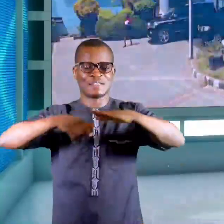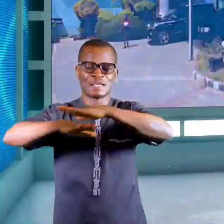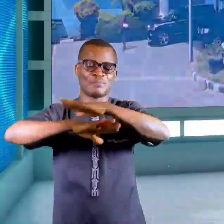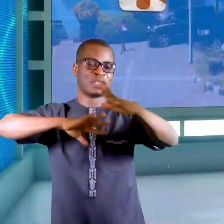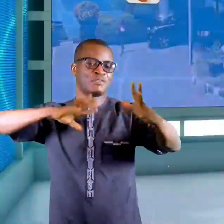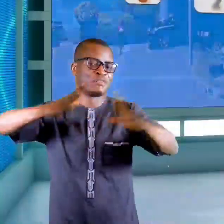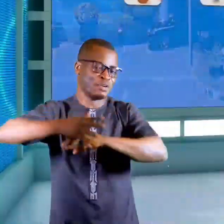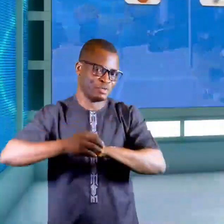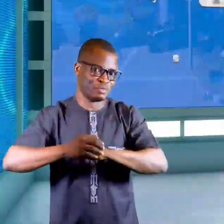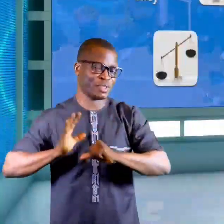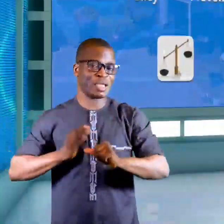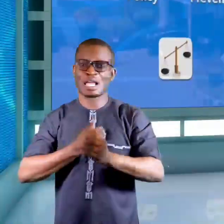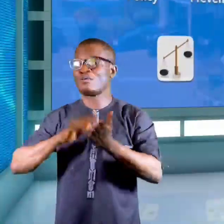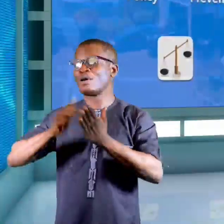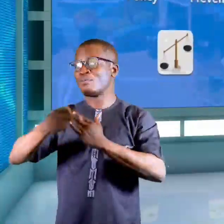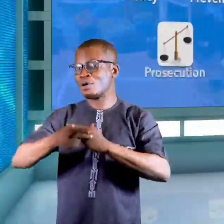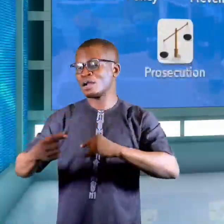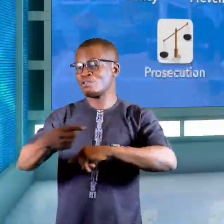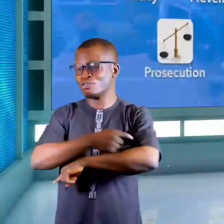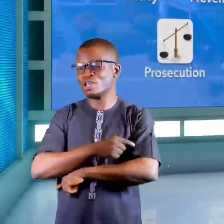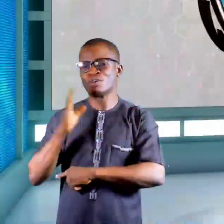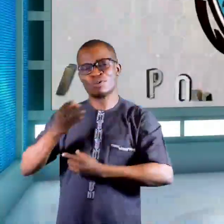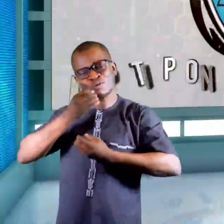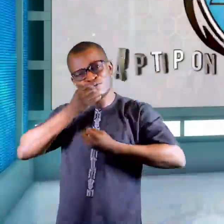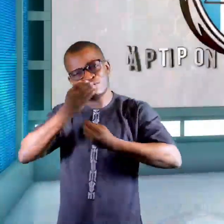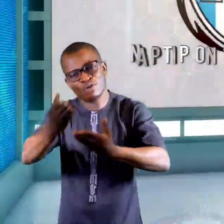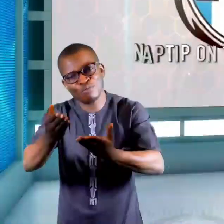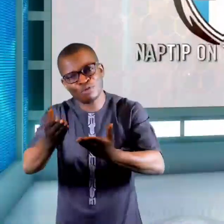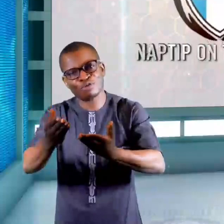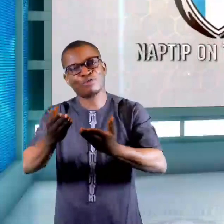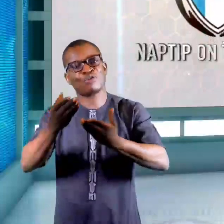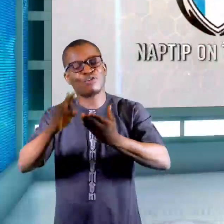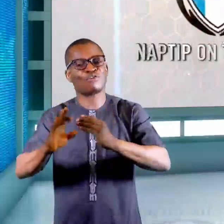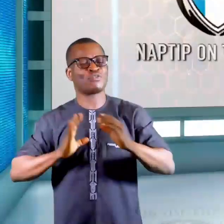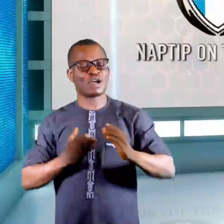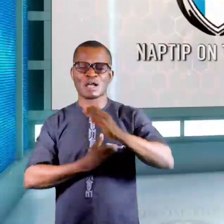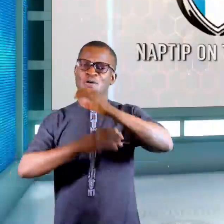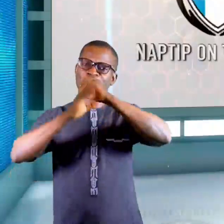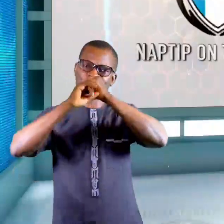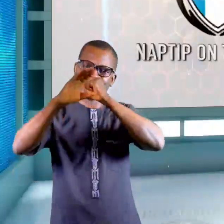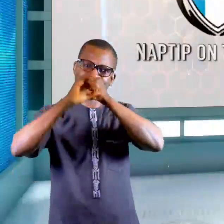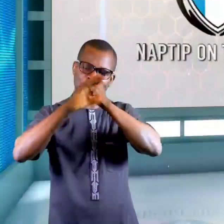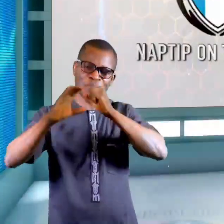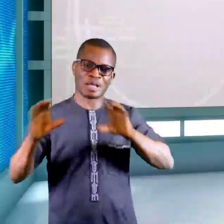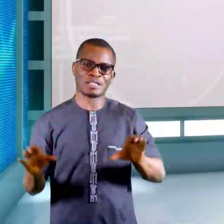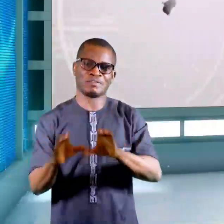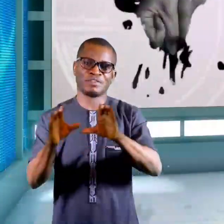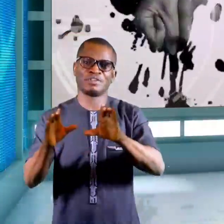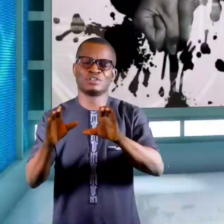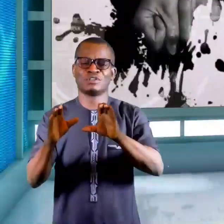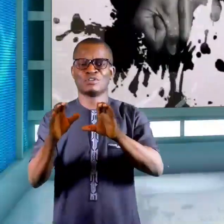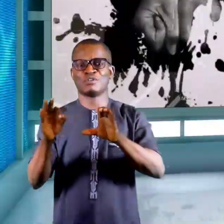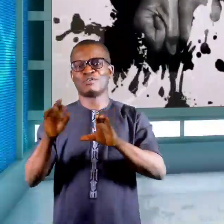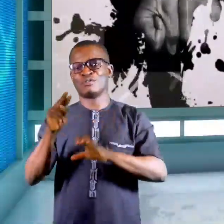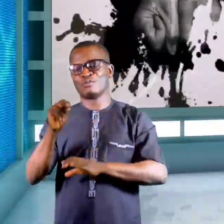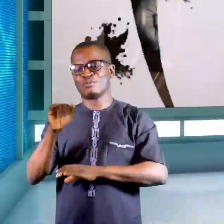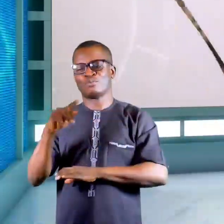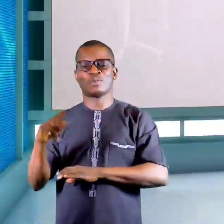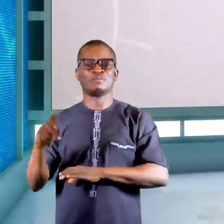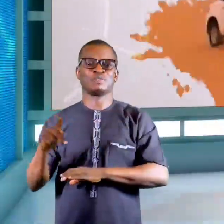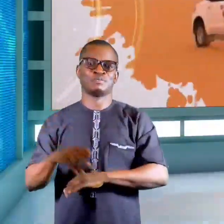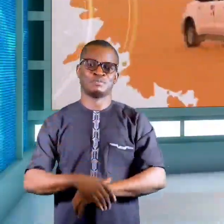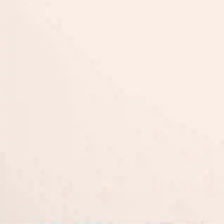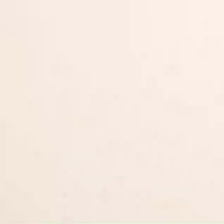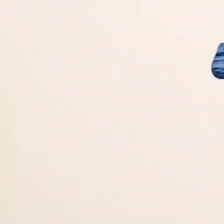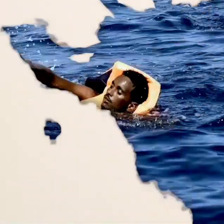Gender-Based Violence. Our package today will enlighten you on this global awareness campaign and the role of